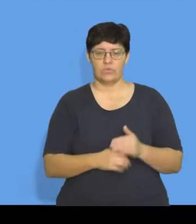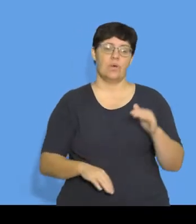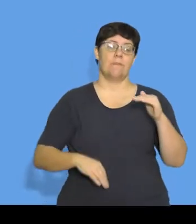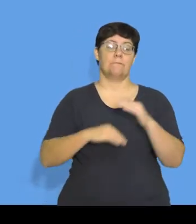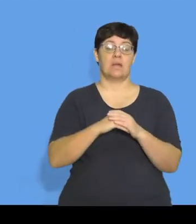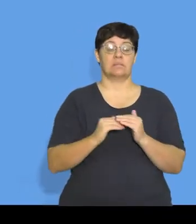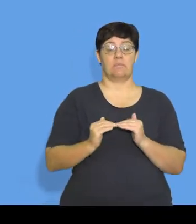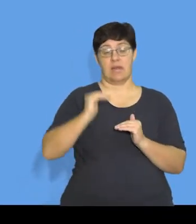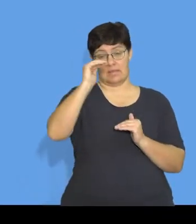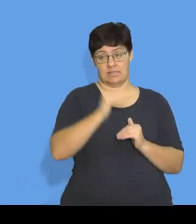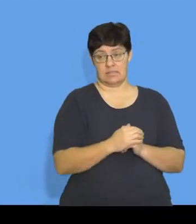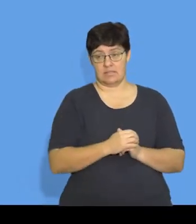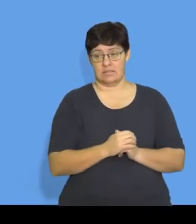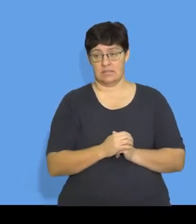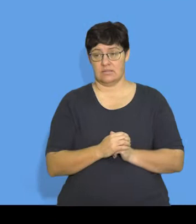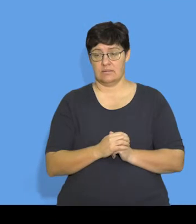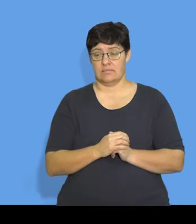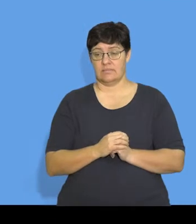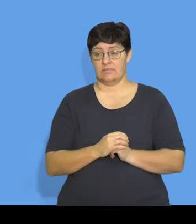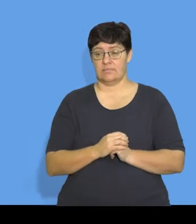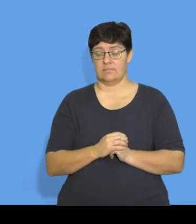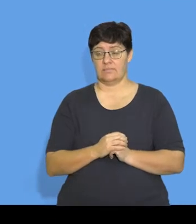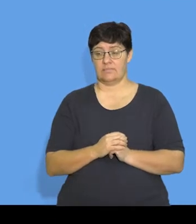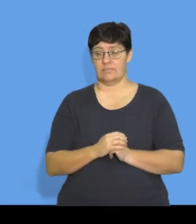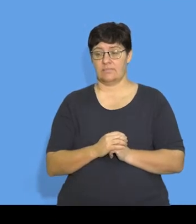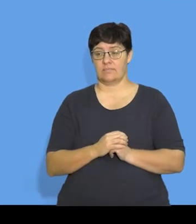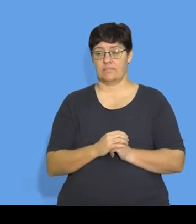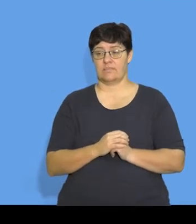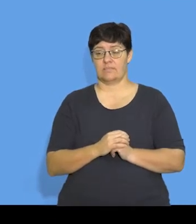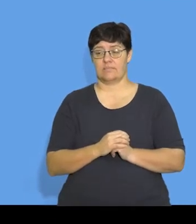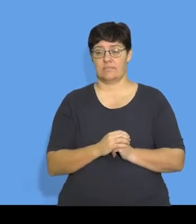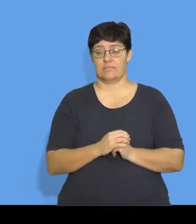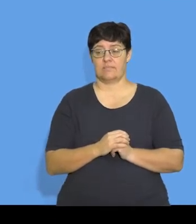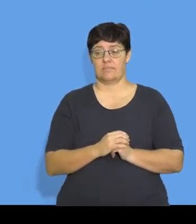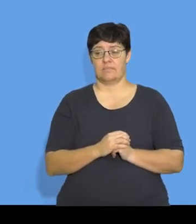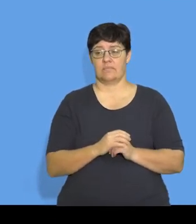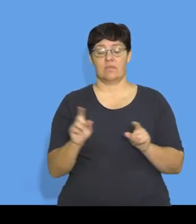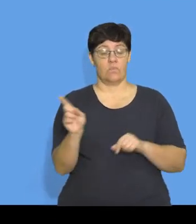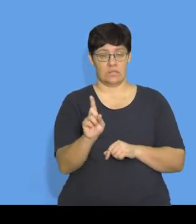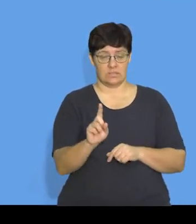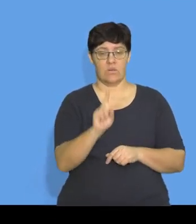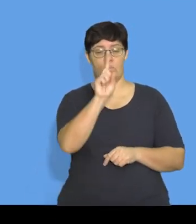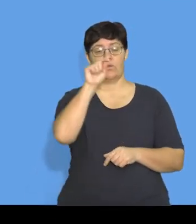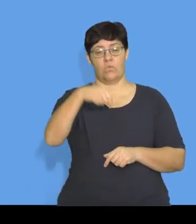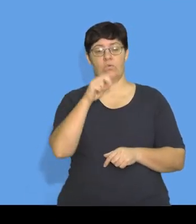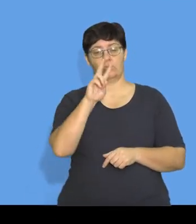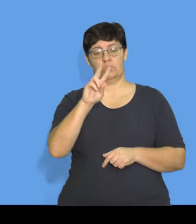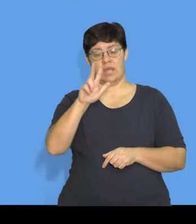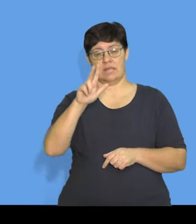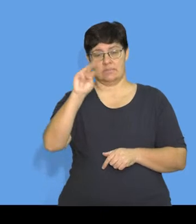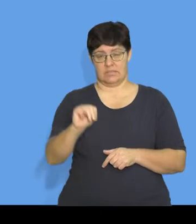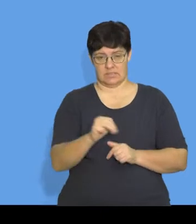height is 1,28 meters.